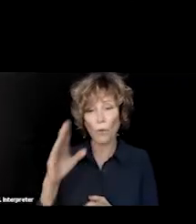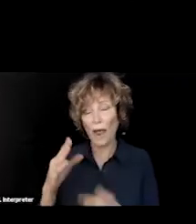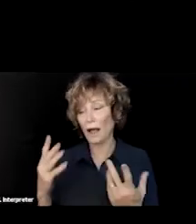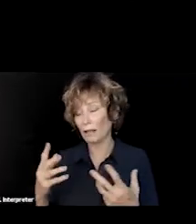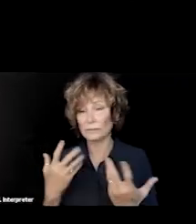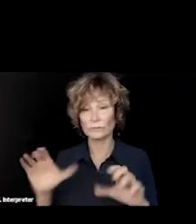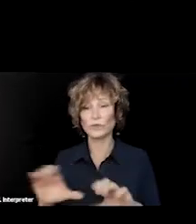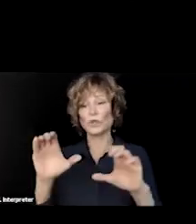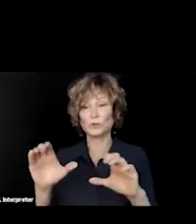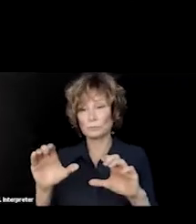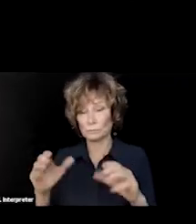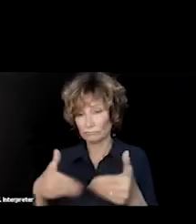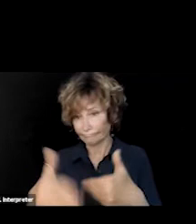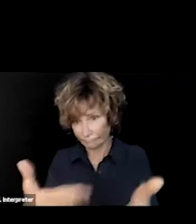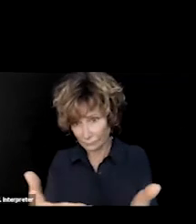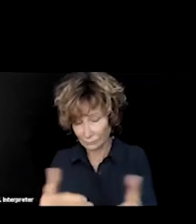there.